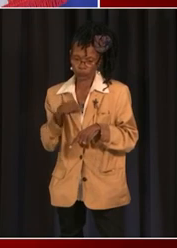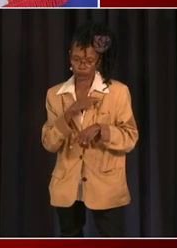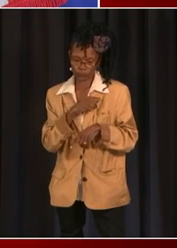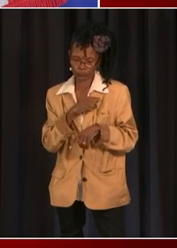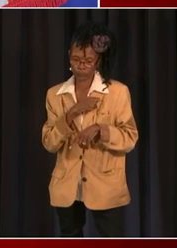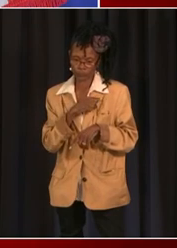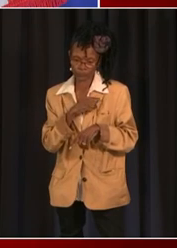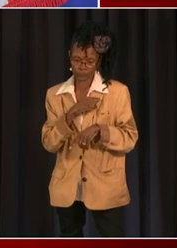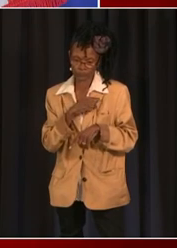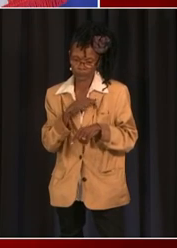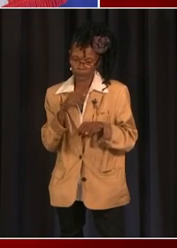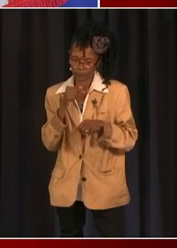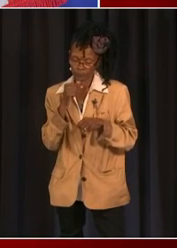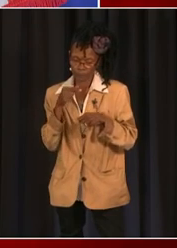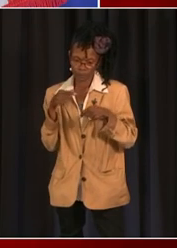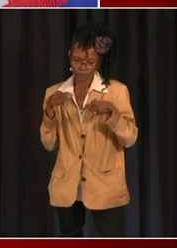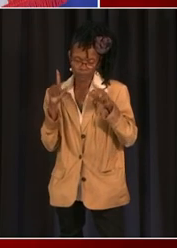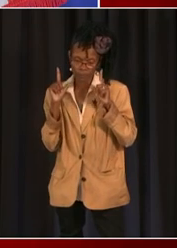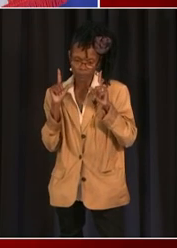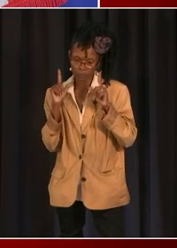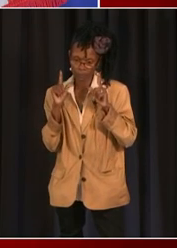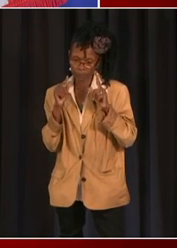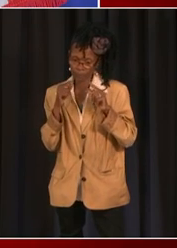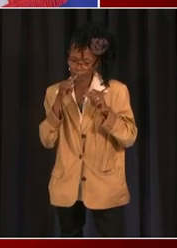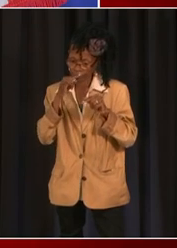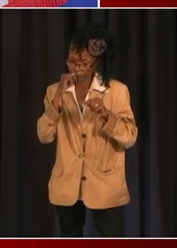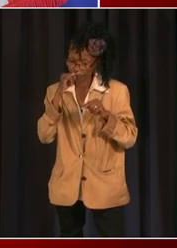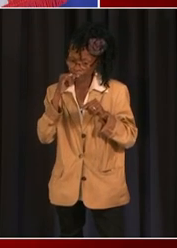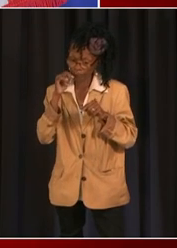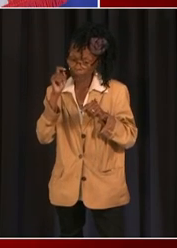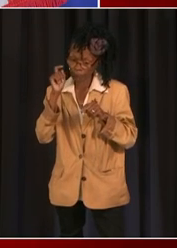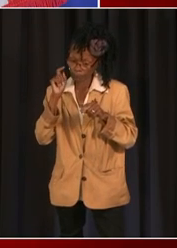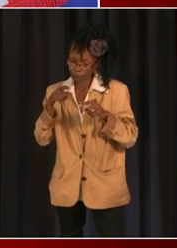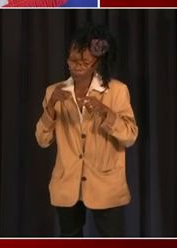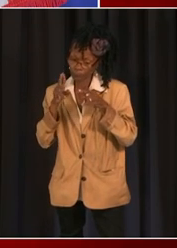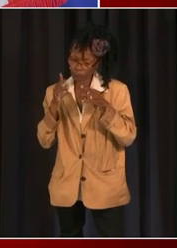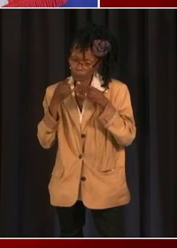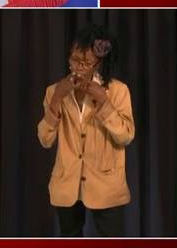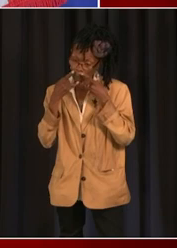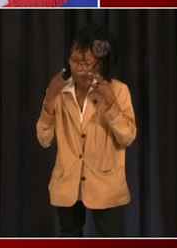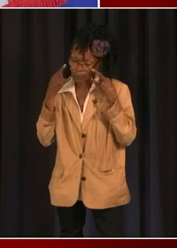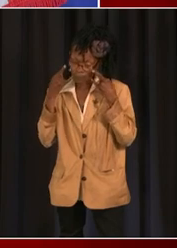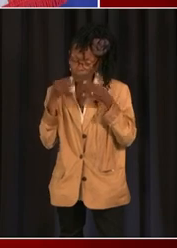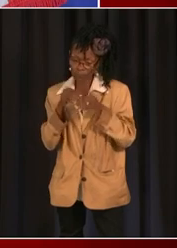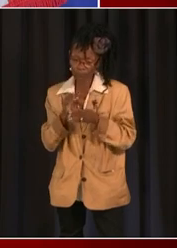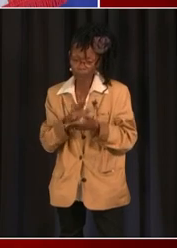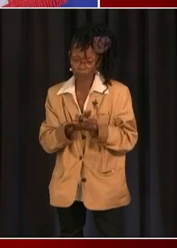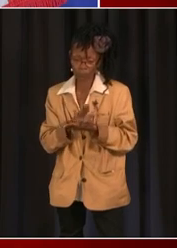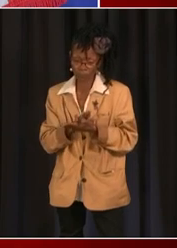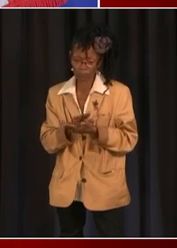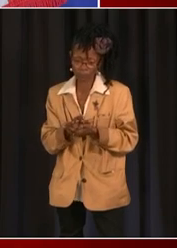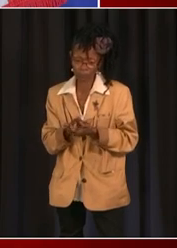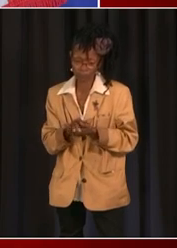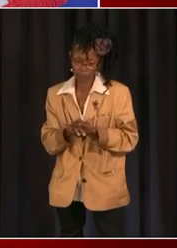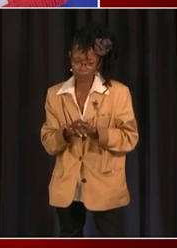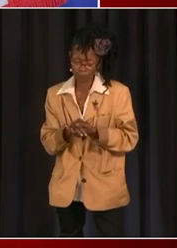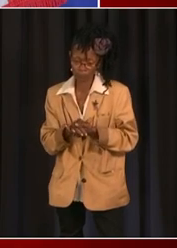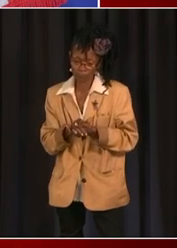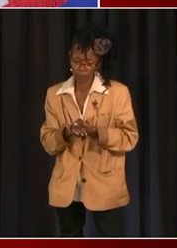that knowing that kids have got to get back to school. The amount of